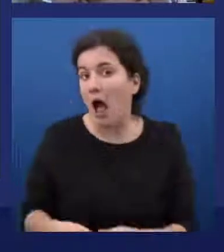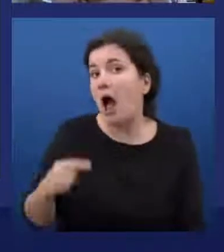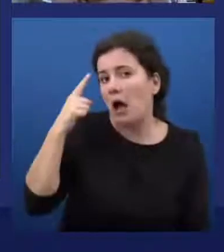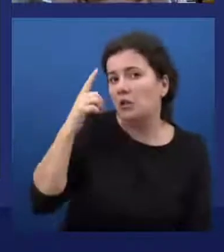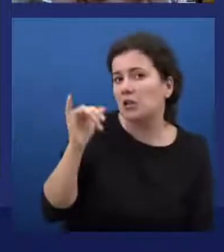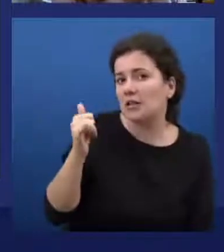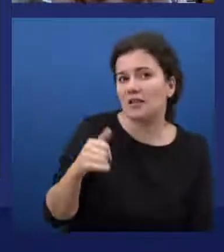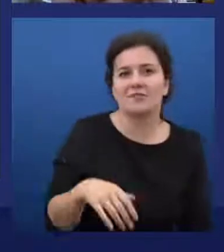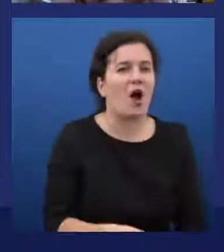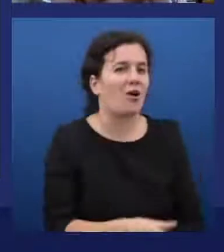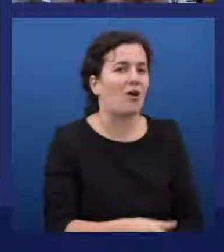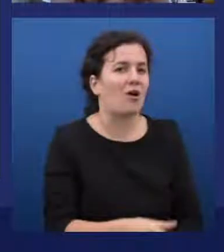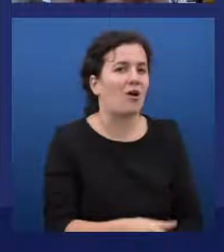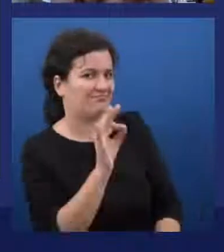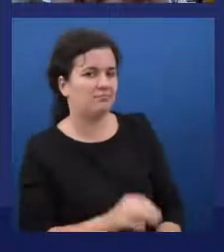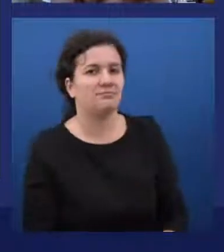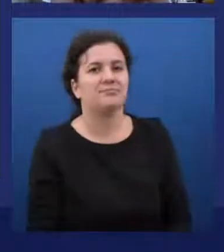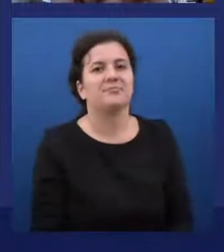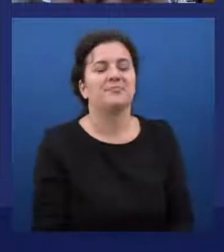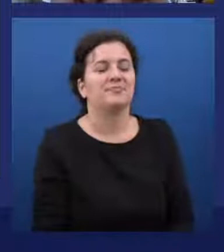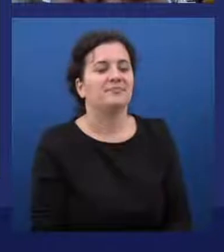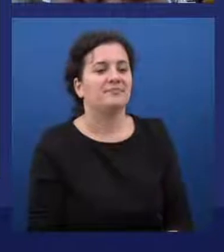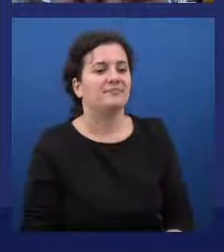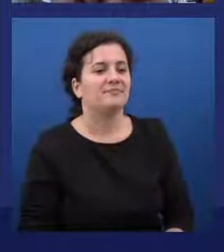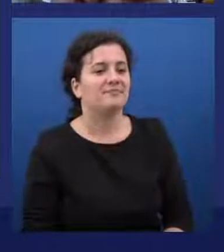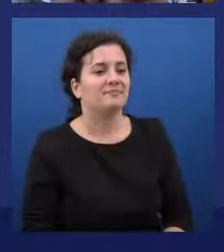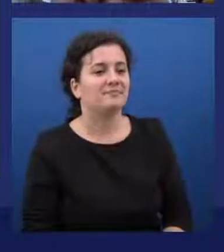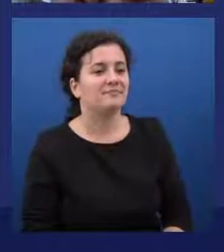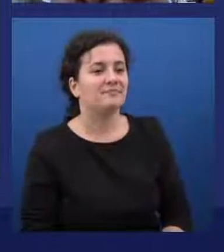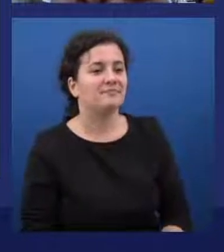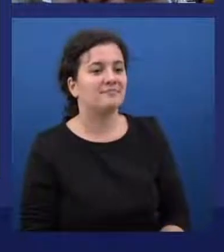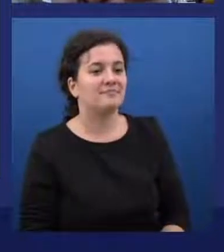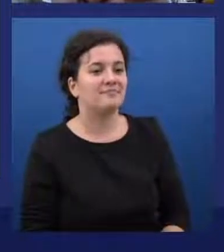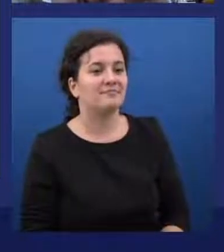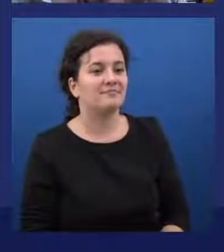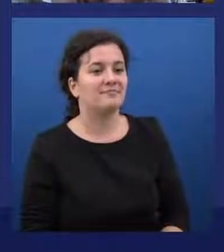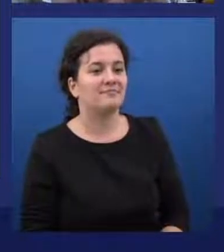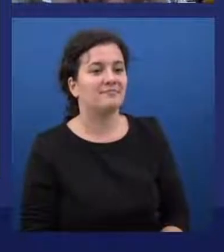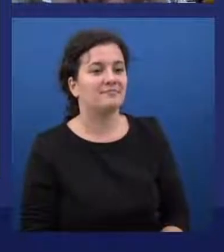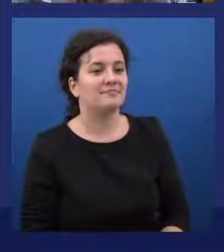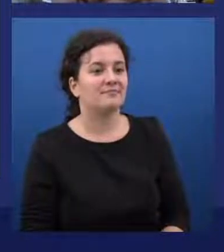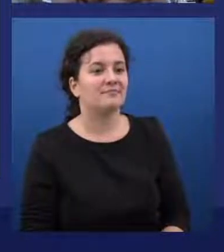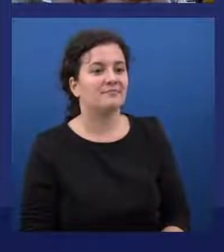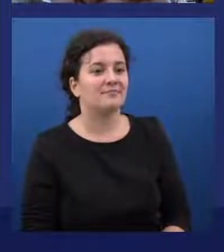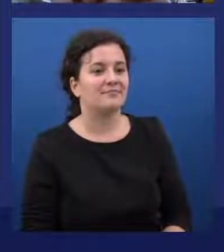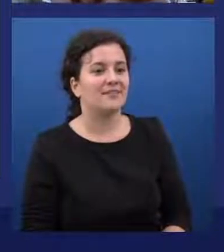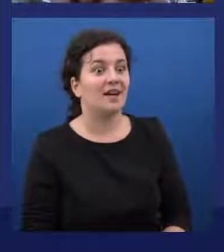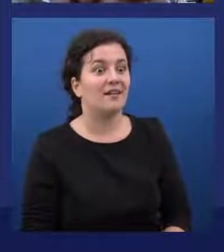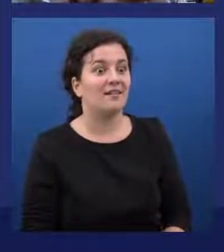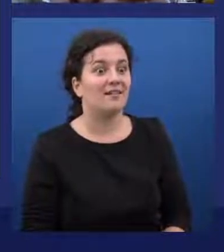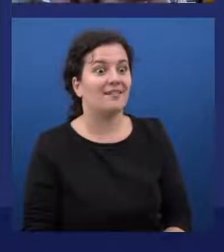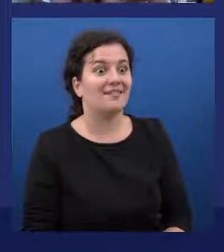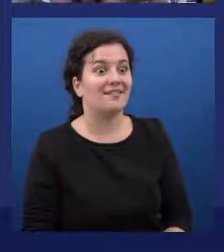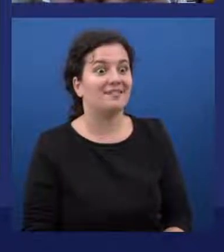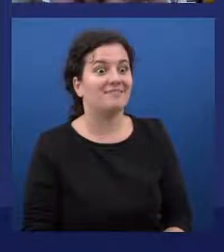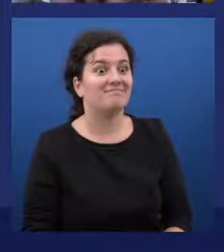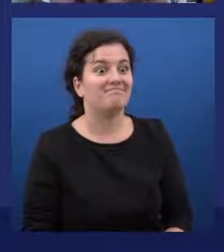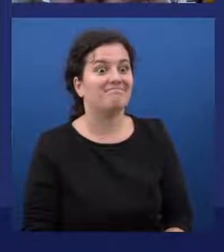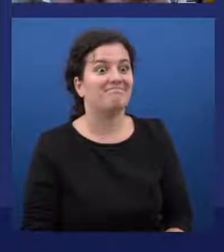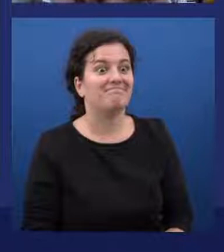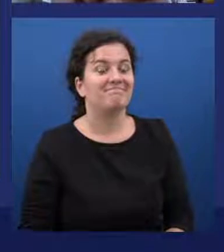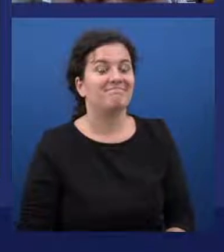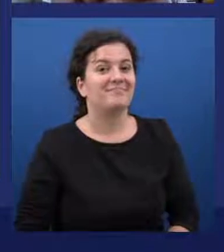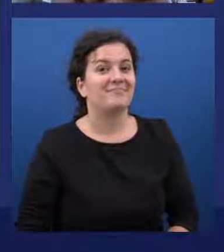Okay, perfect. And yeah, so we are, I'm basically just passing it to